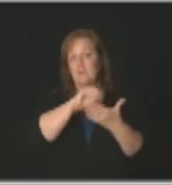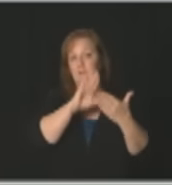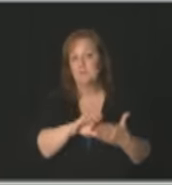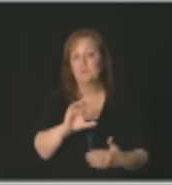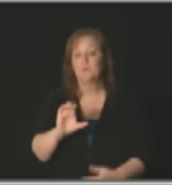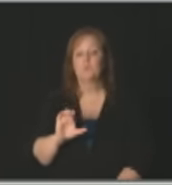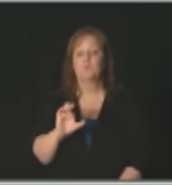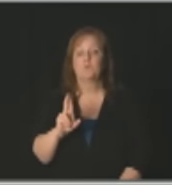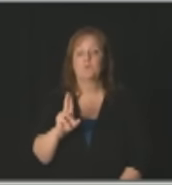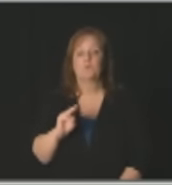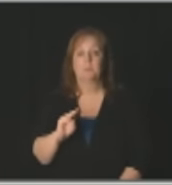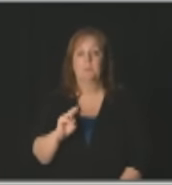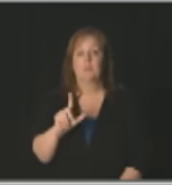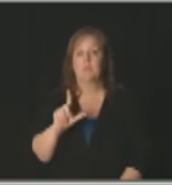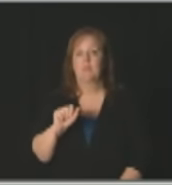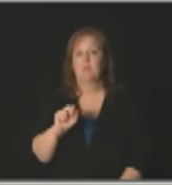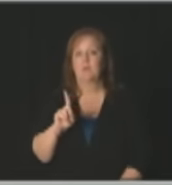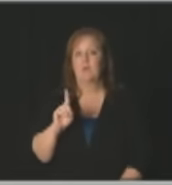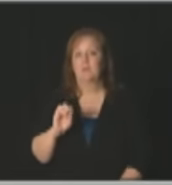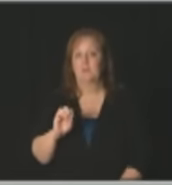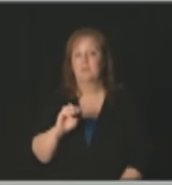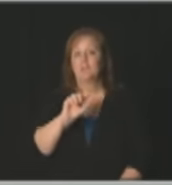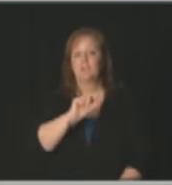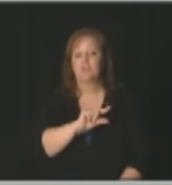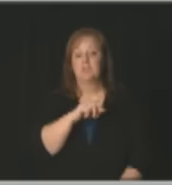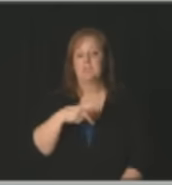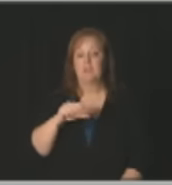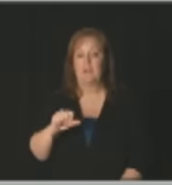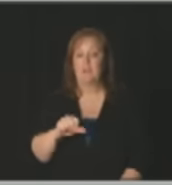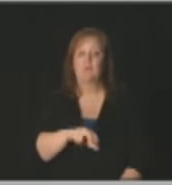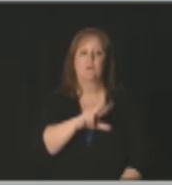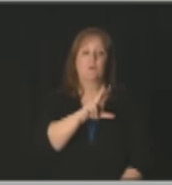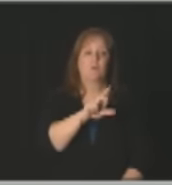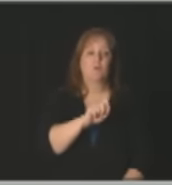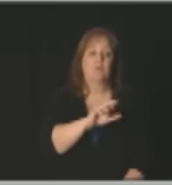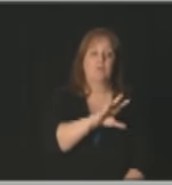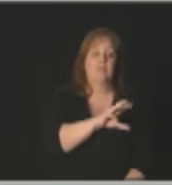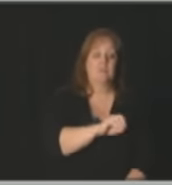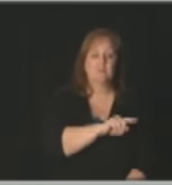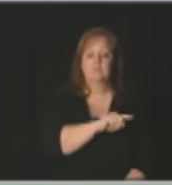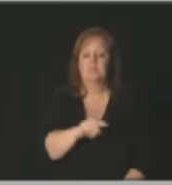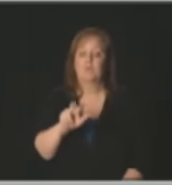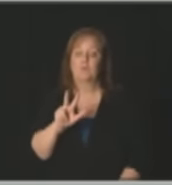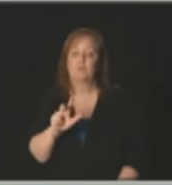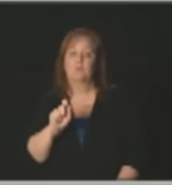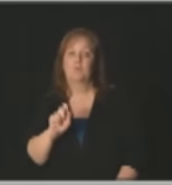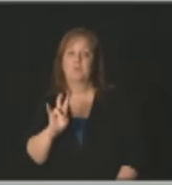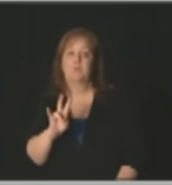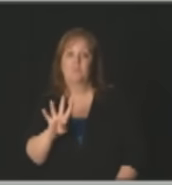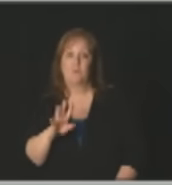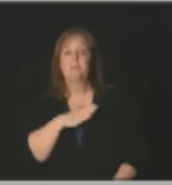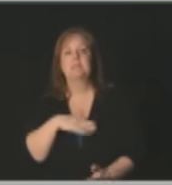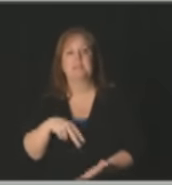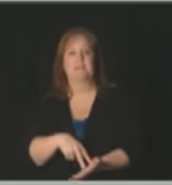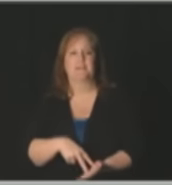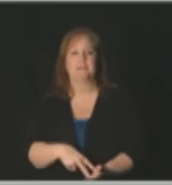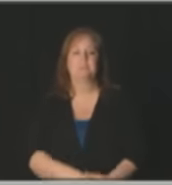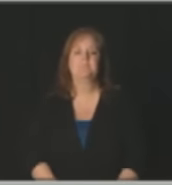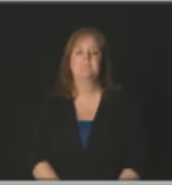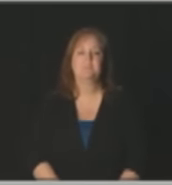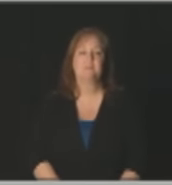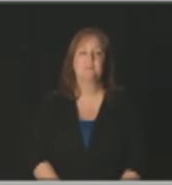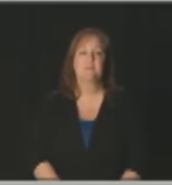cum laude with a grade point average between 3.50 and 3.74 please stand?